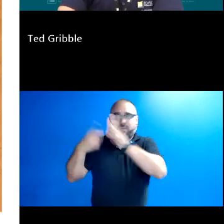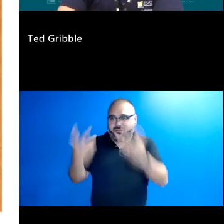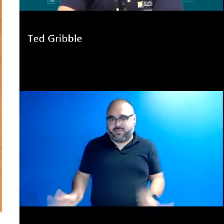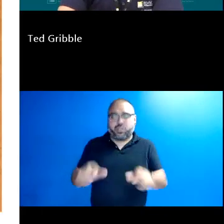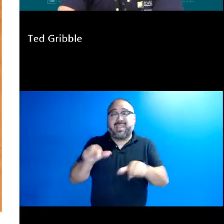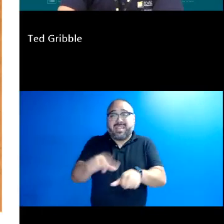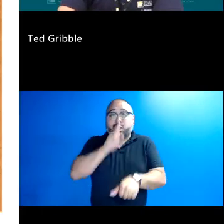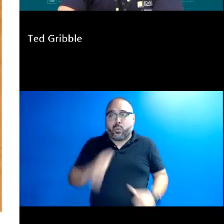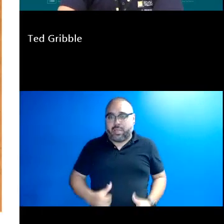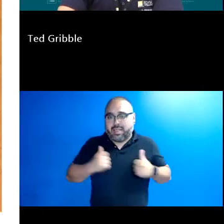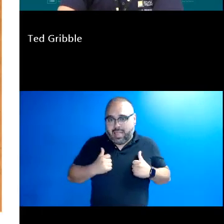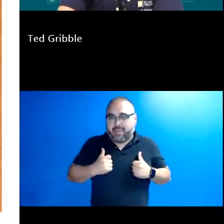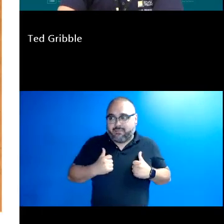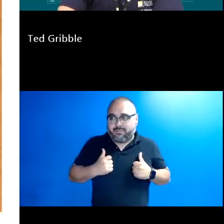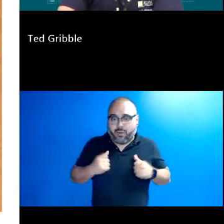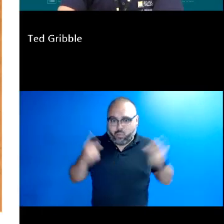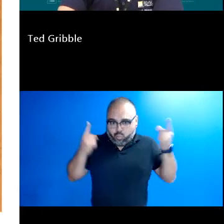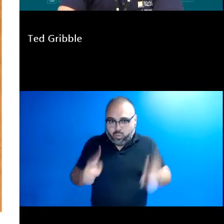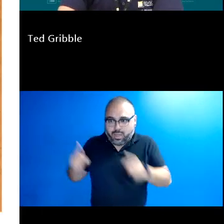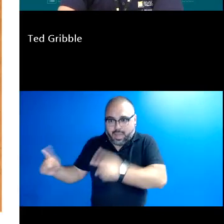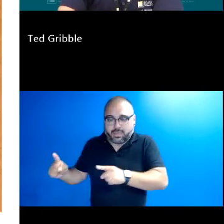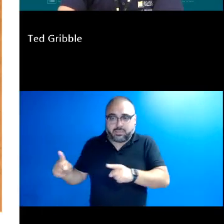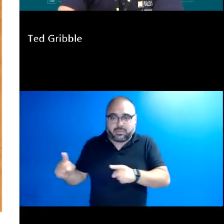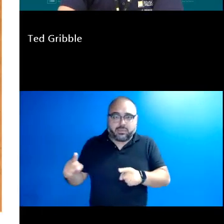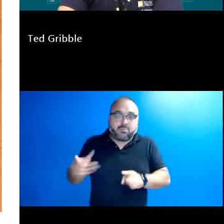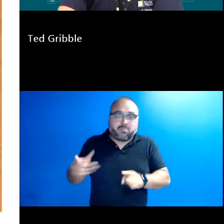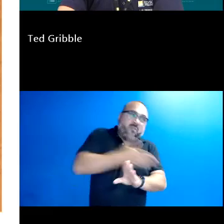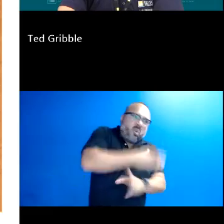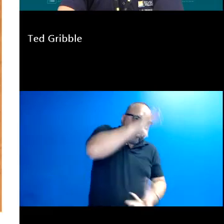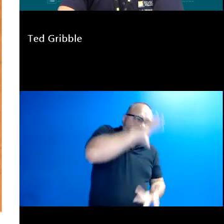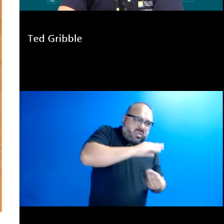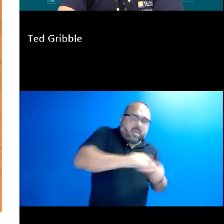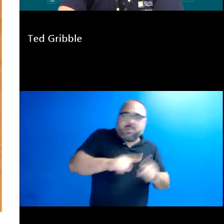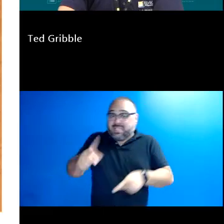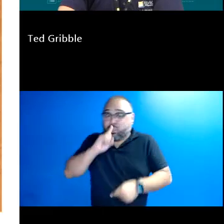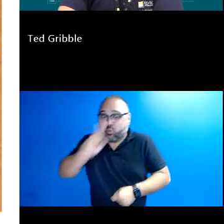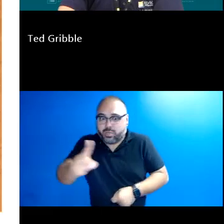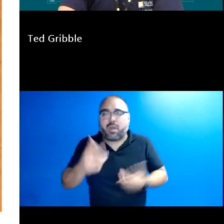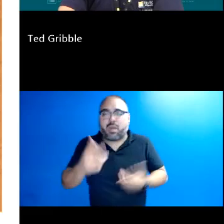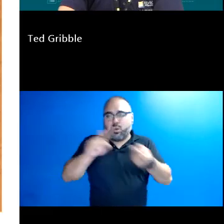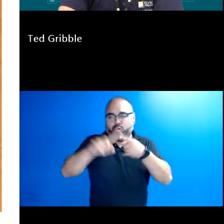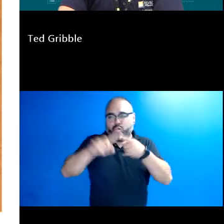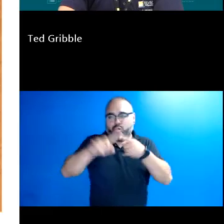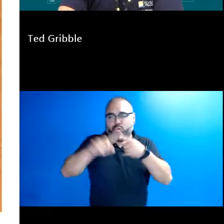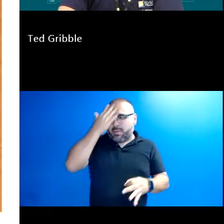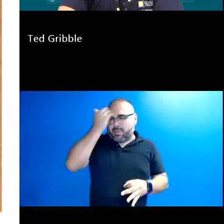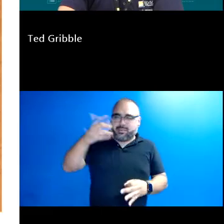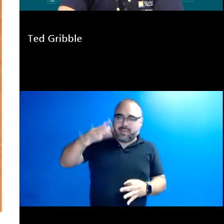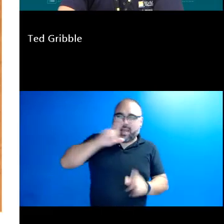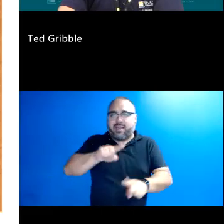the thing that I shared you, sort of a fictional version of. So I wanted to walk you through it because this answers sort of all of the questions